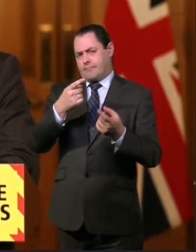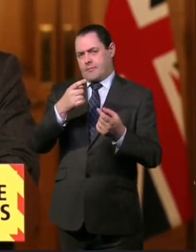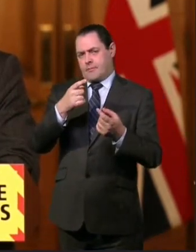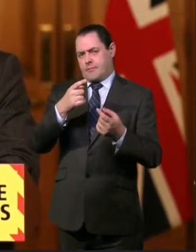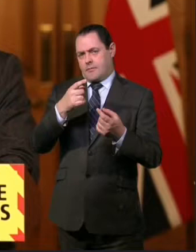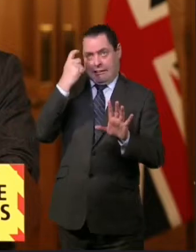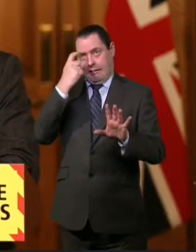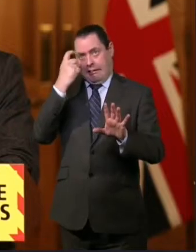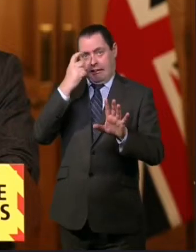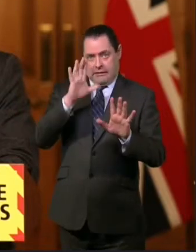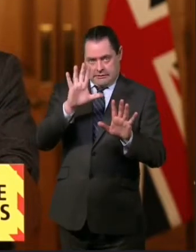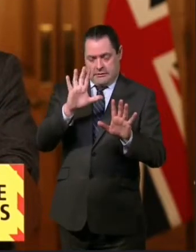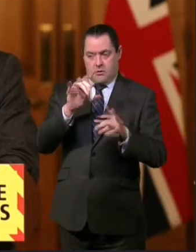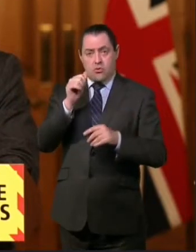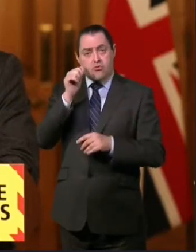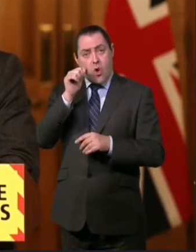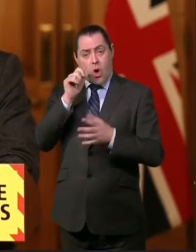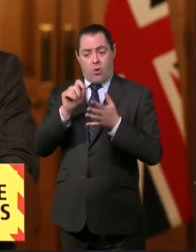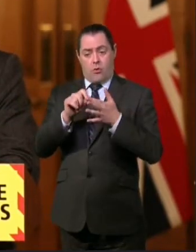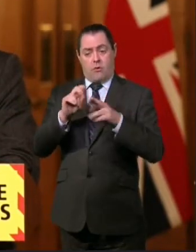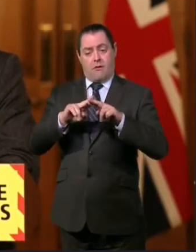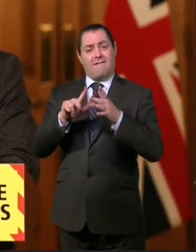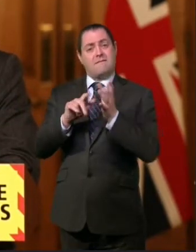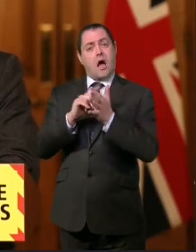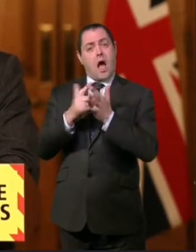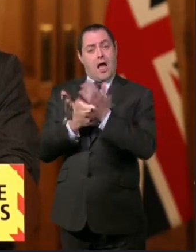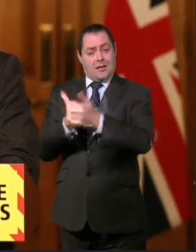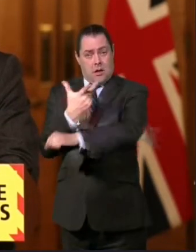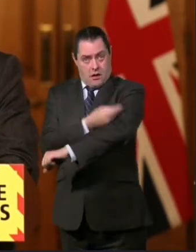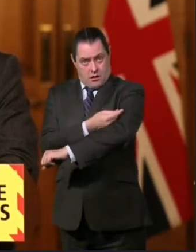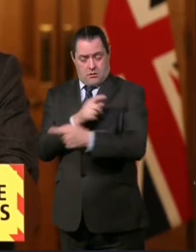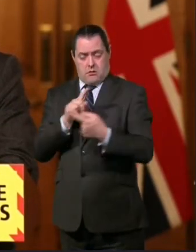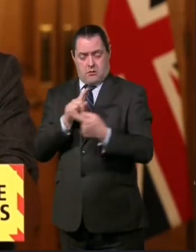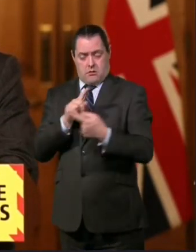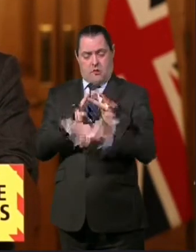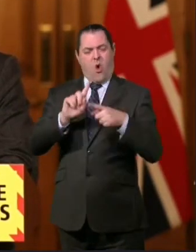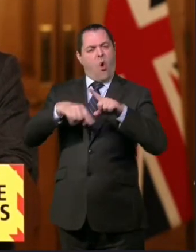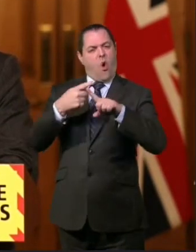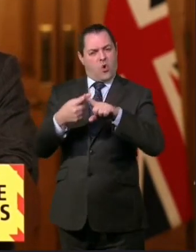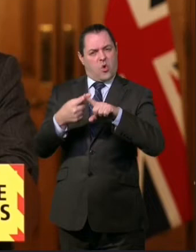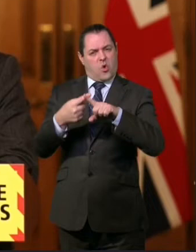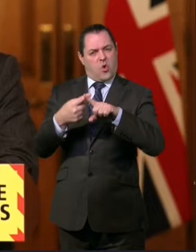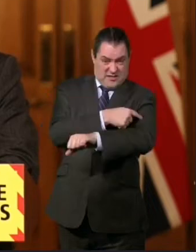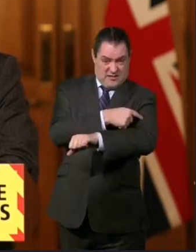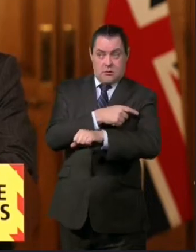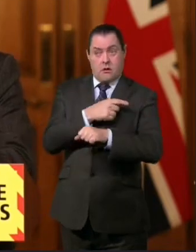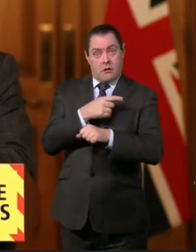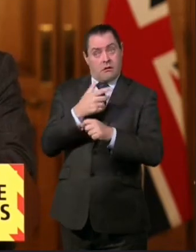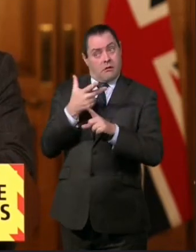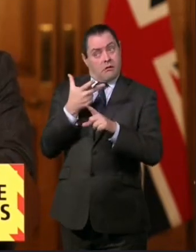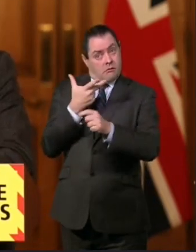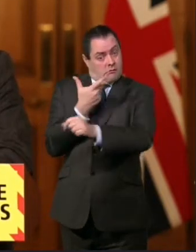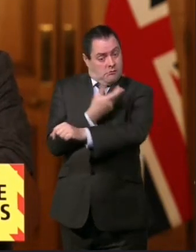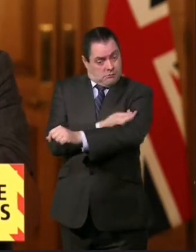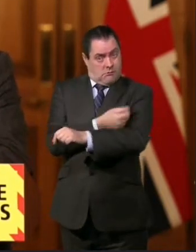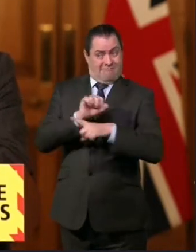using remain effective both against the old variant and this new